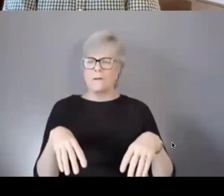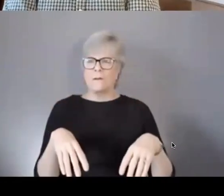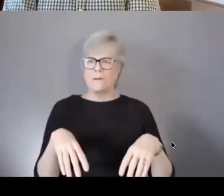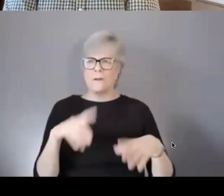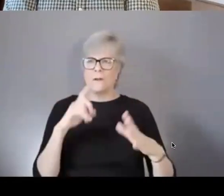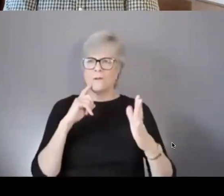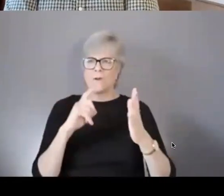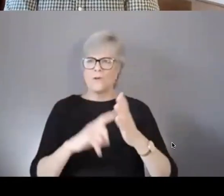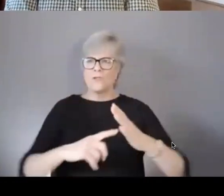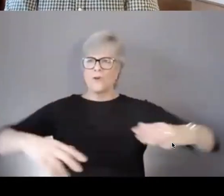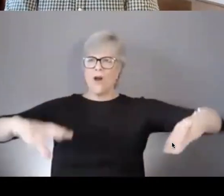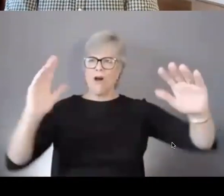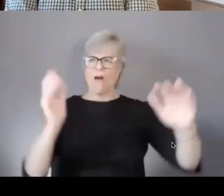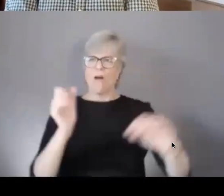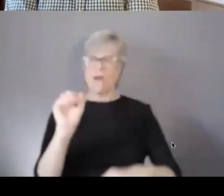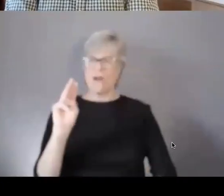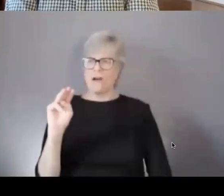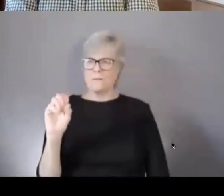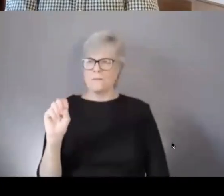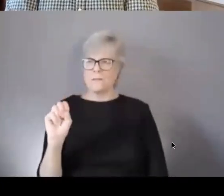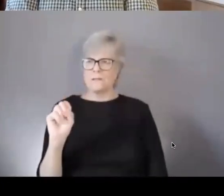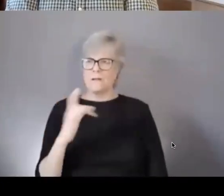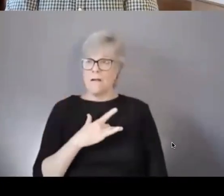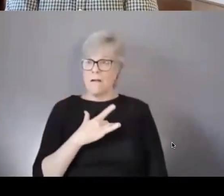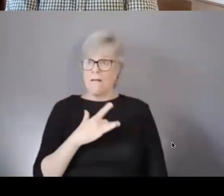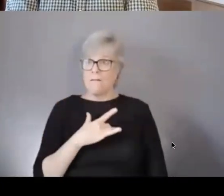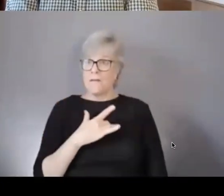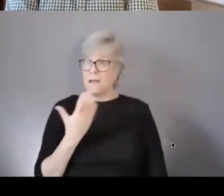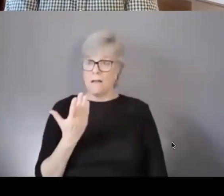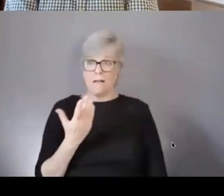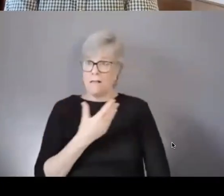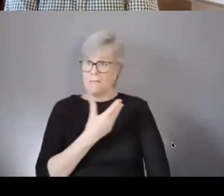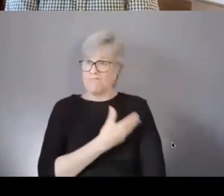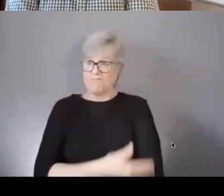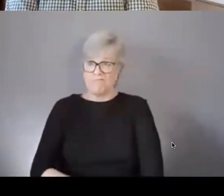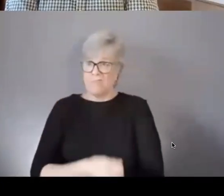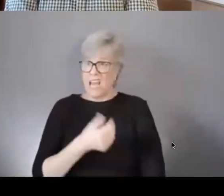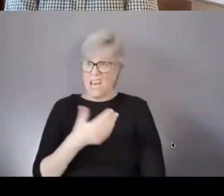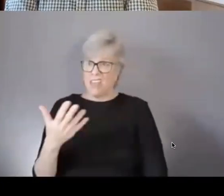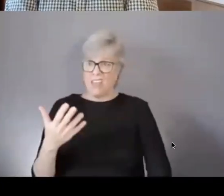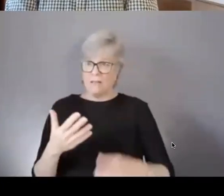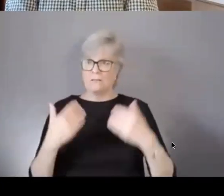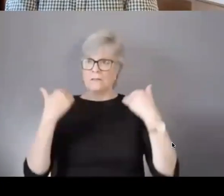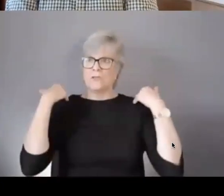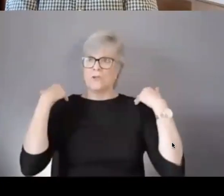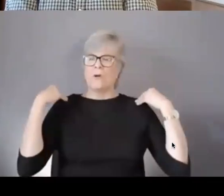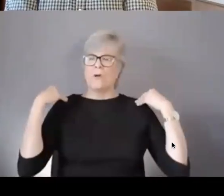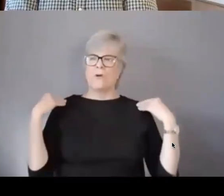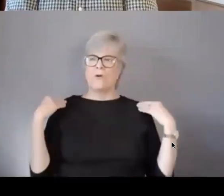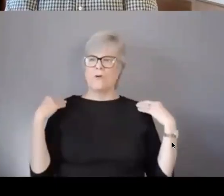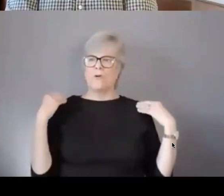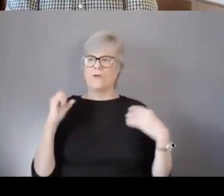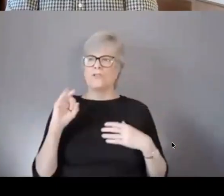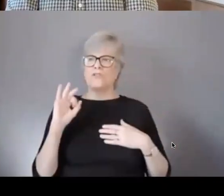Notice your arms. Feel any sensations in your arms. Let your shoulders be soft and